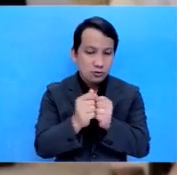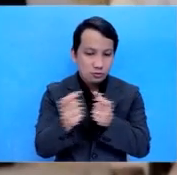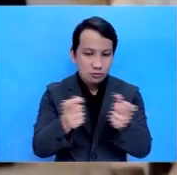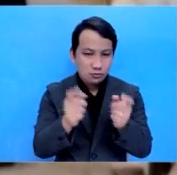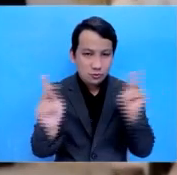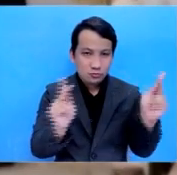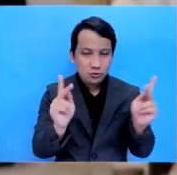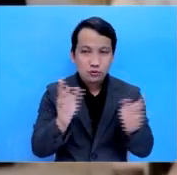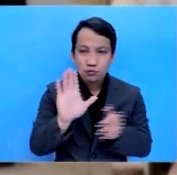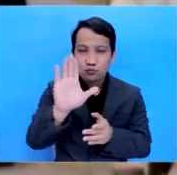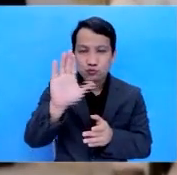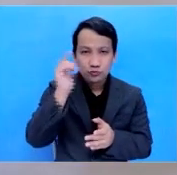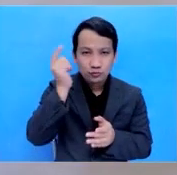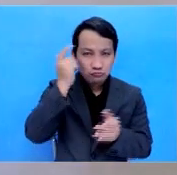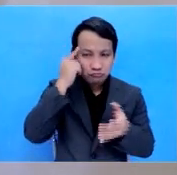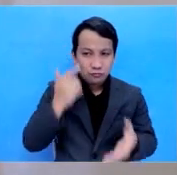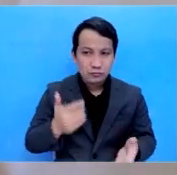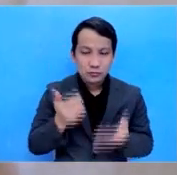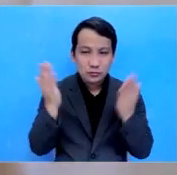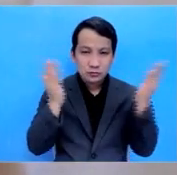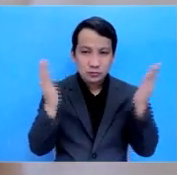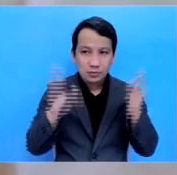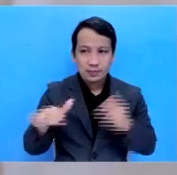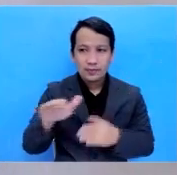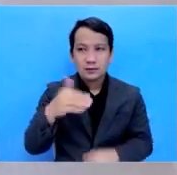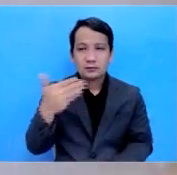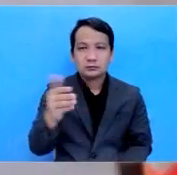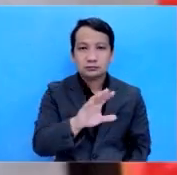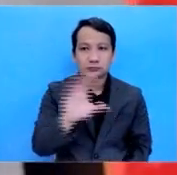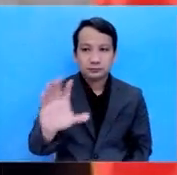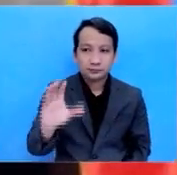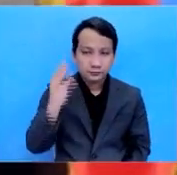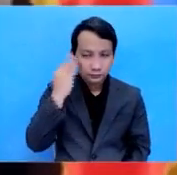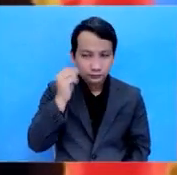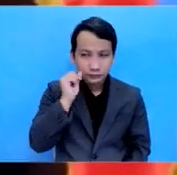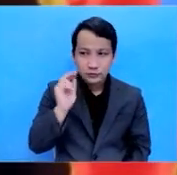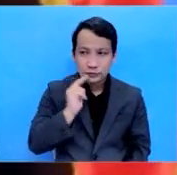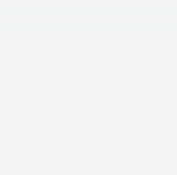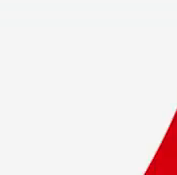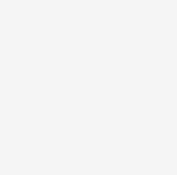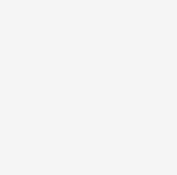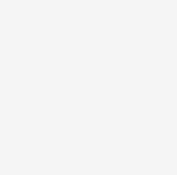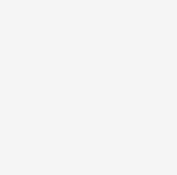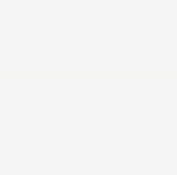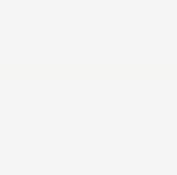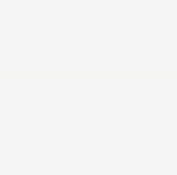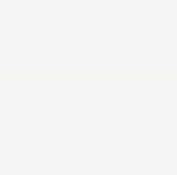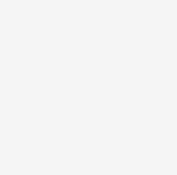Nagbabalita mula sa frontline, Marlene Alcaide, News 5.